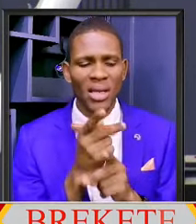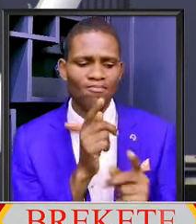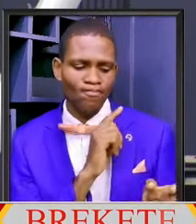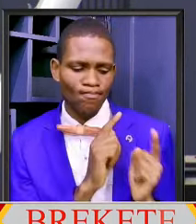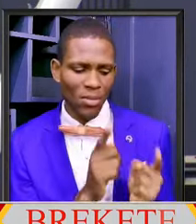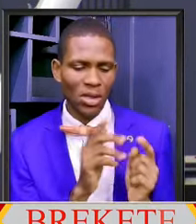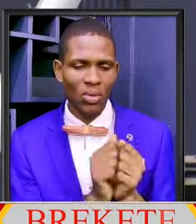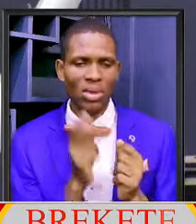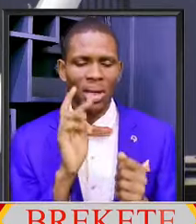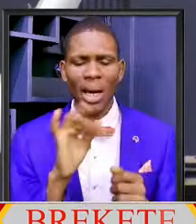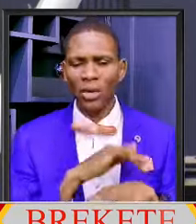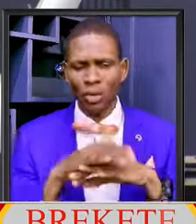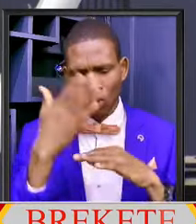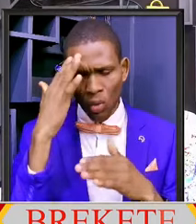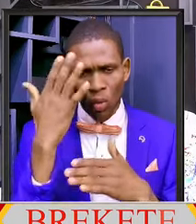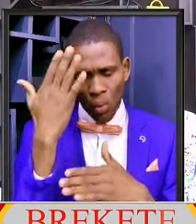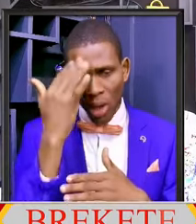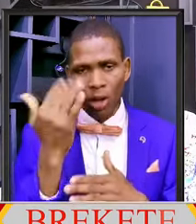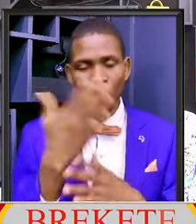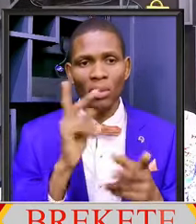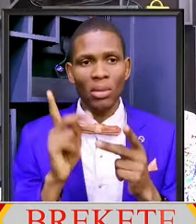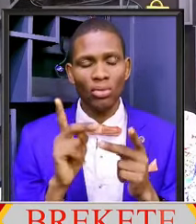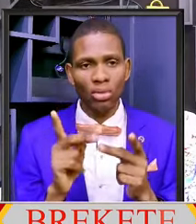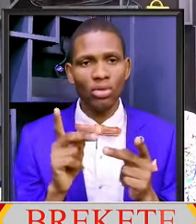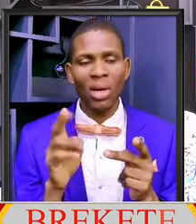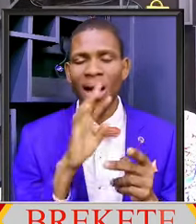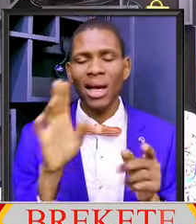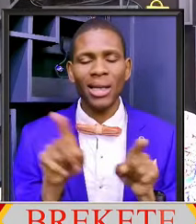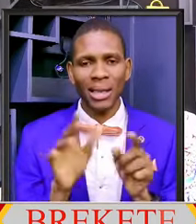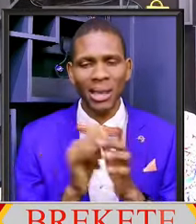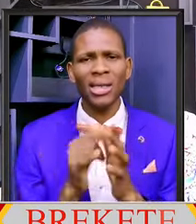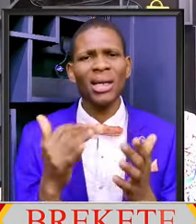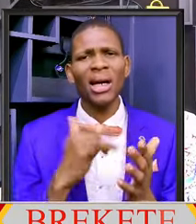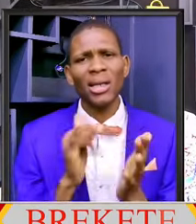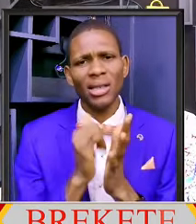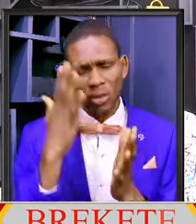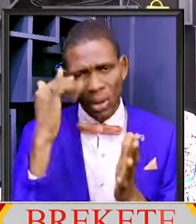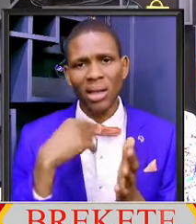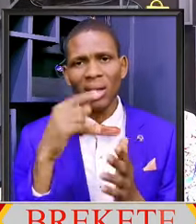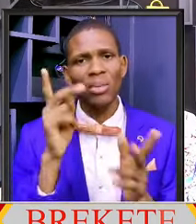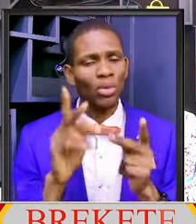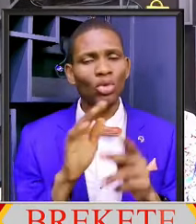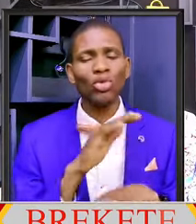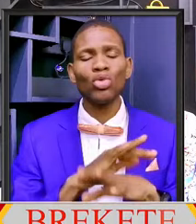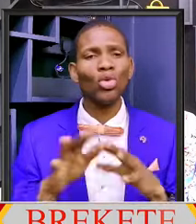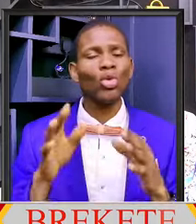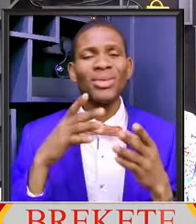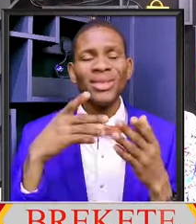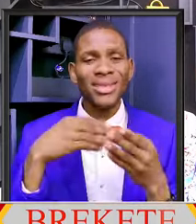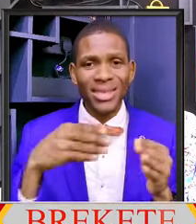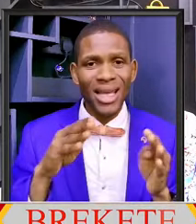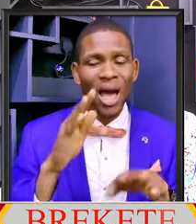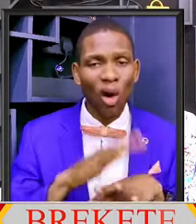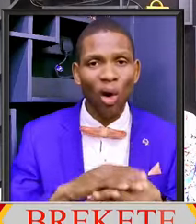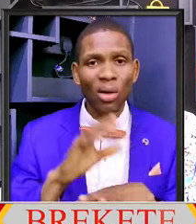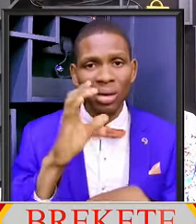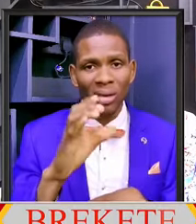don't know why some people they wicked like that. Now I make her they tell people if they do business, no sell